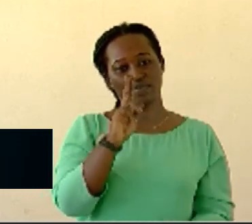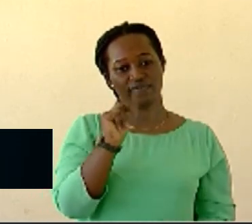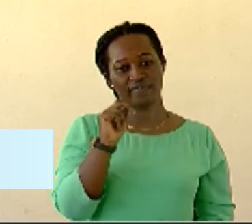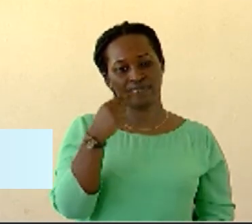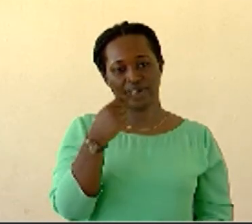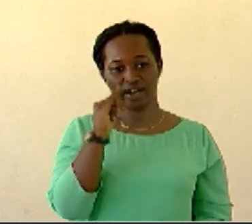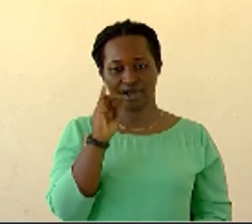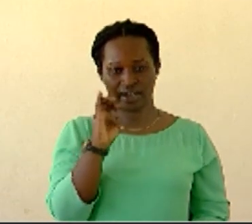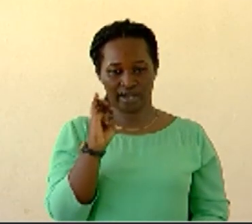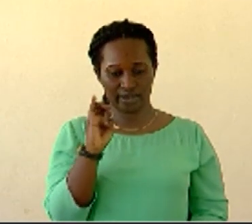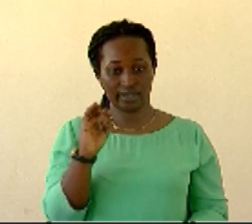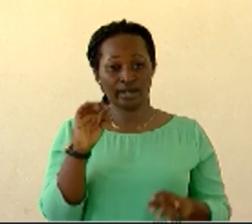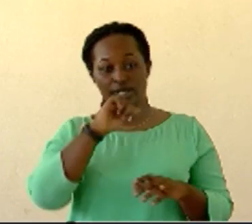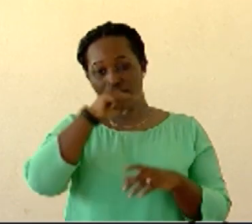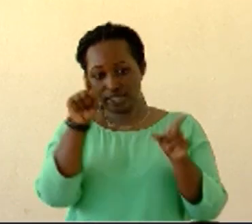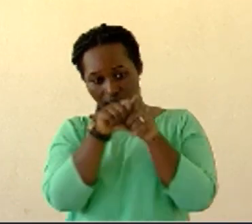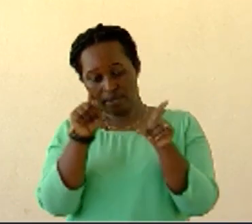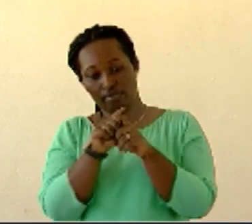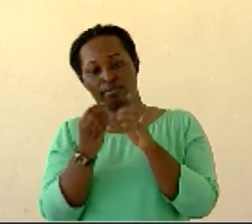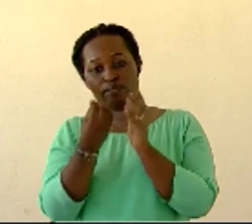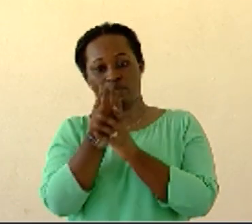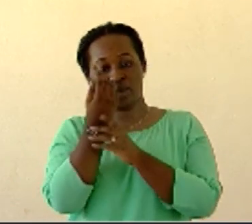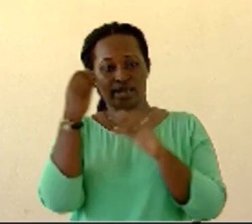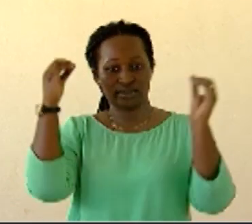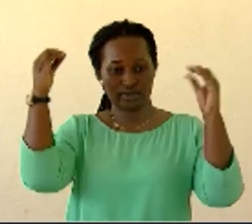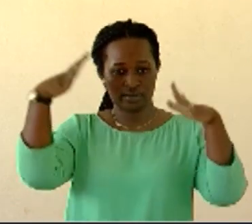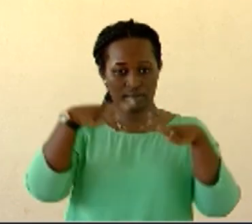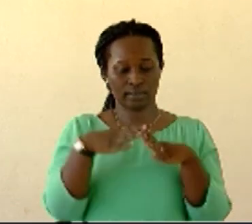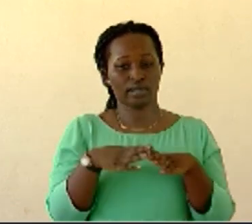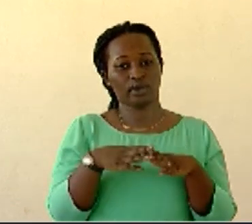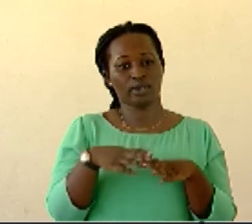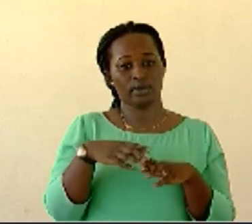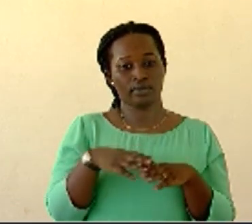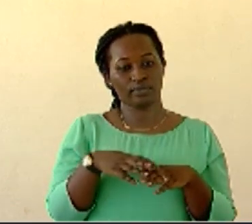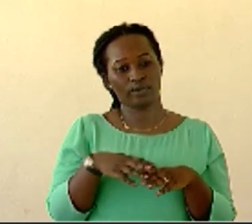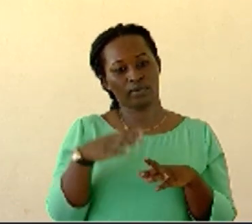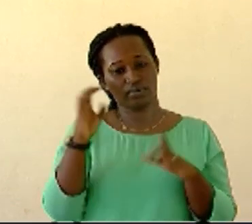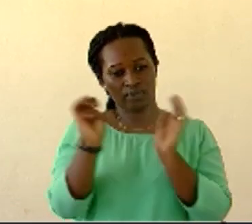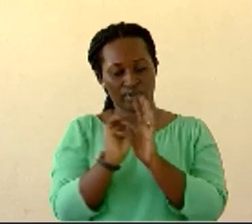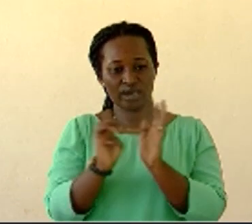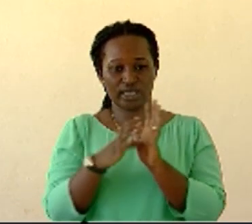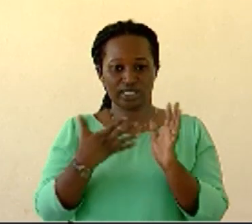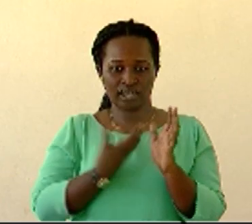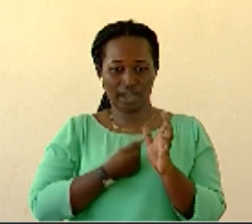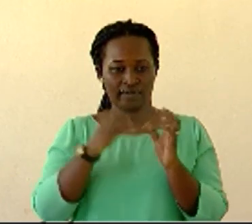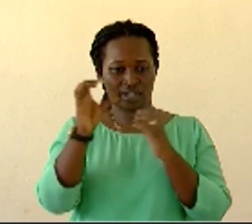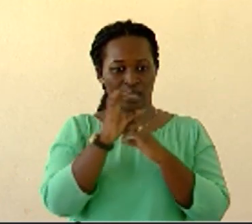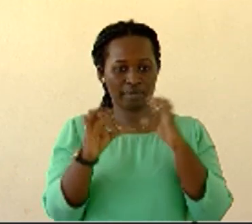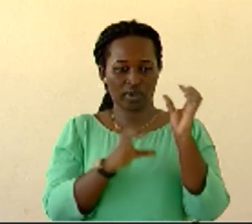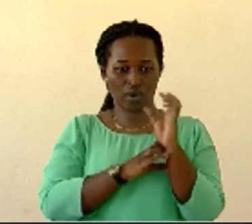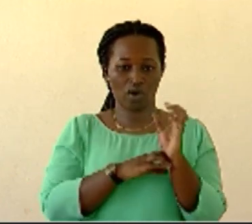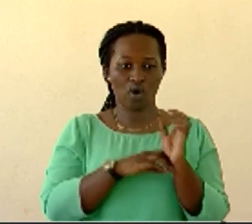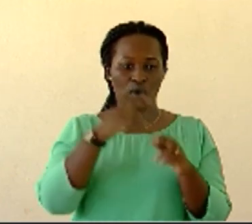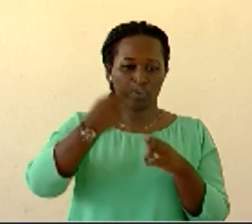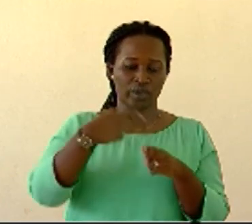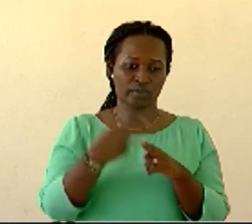the plant that are farthest from the sunlight have a chemical called auxin that reacts